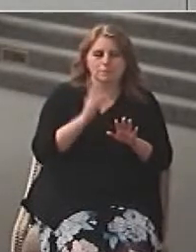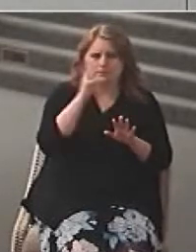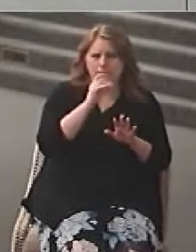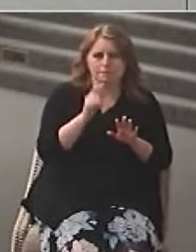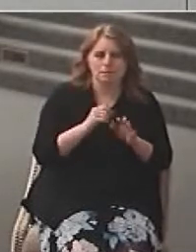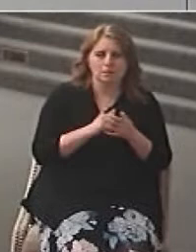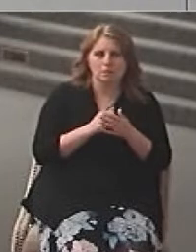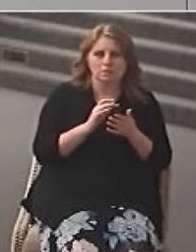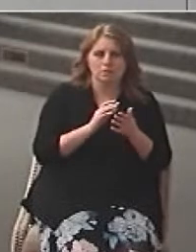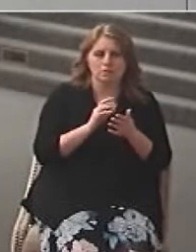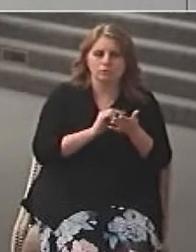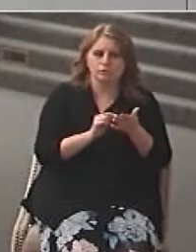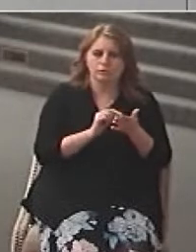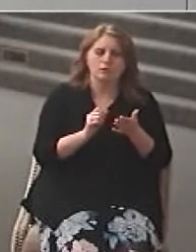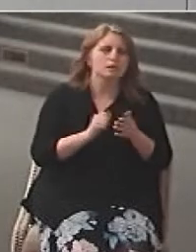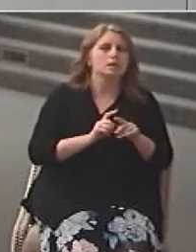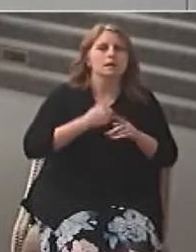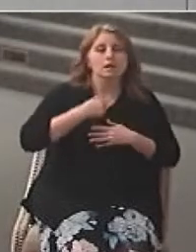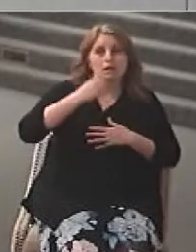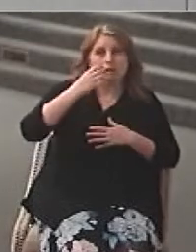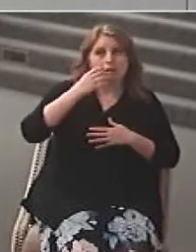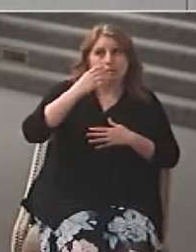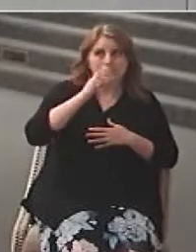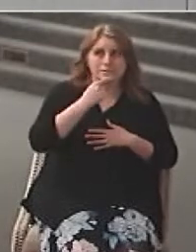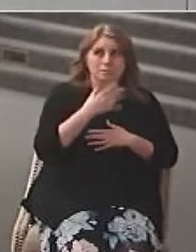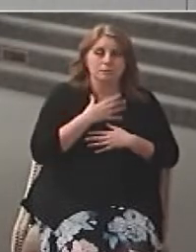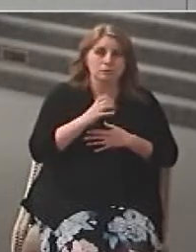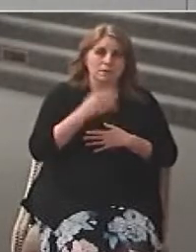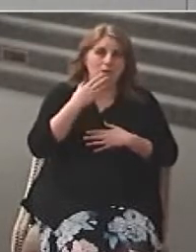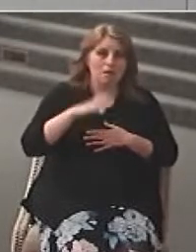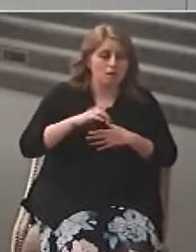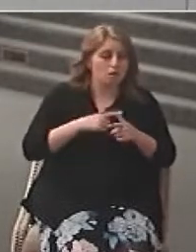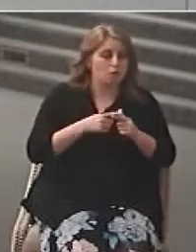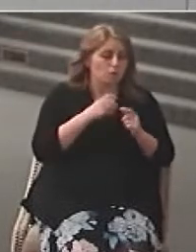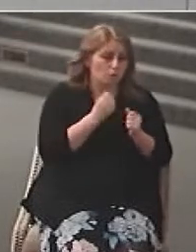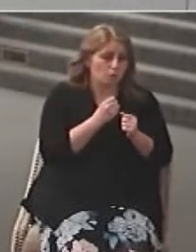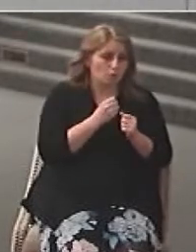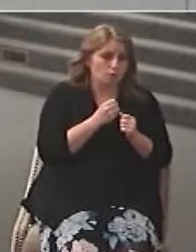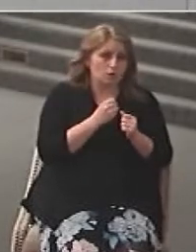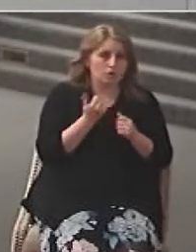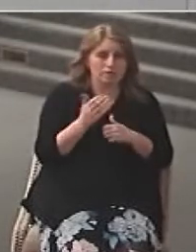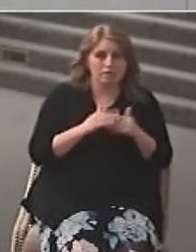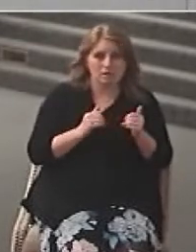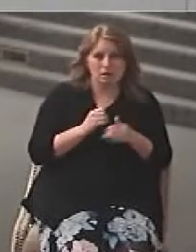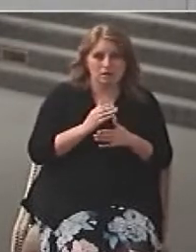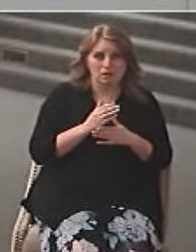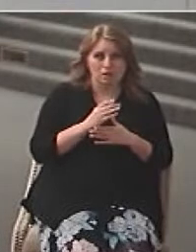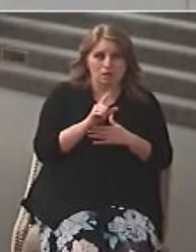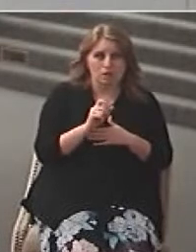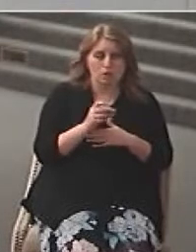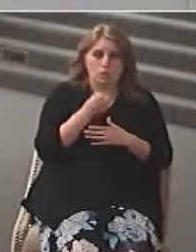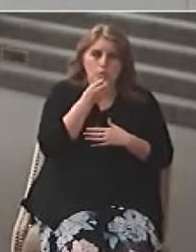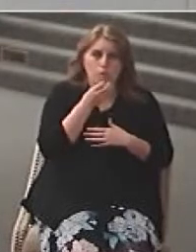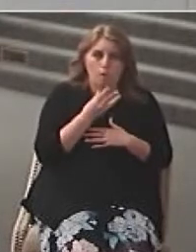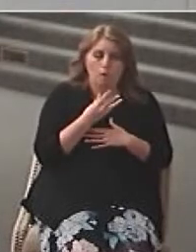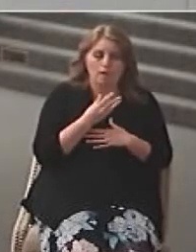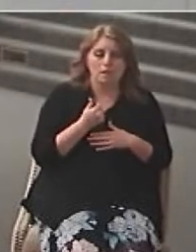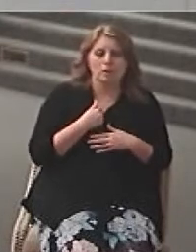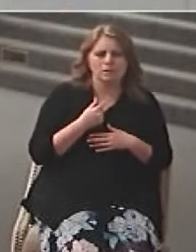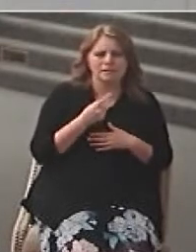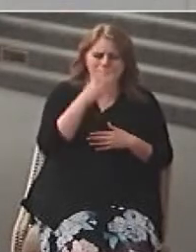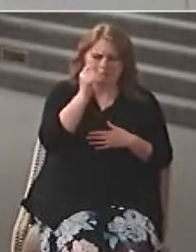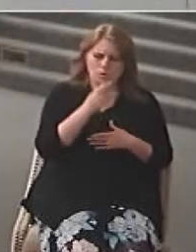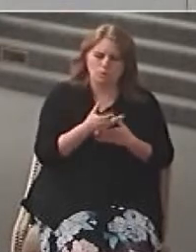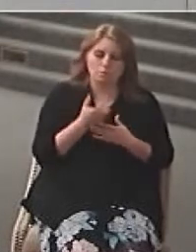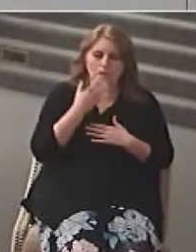be hot or cold rather than lukewarm. I'm paraphrasing, but that's what He says. He says, I would rather you be hot or cold